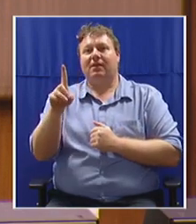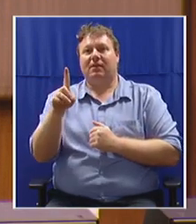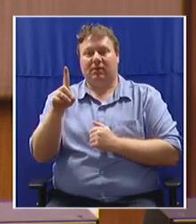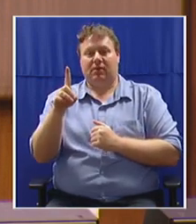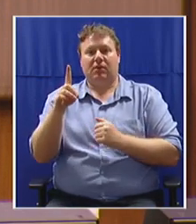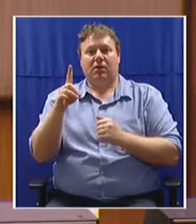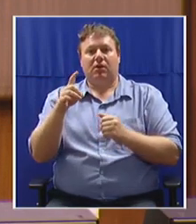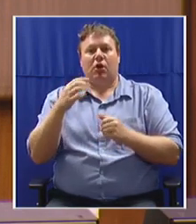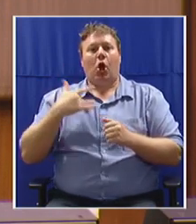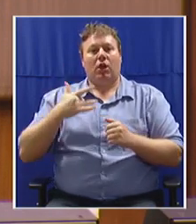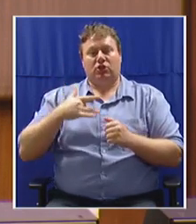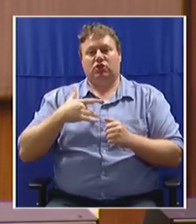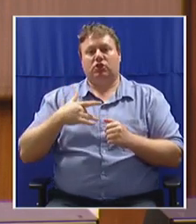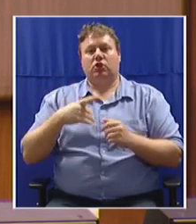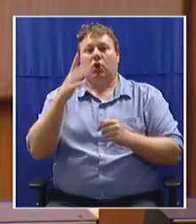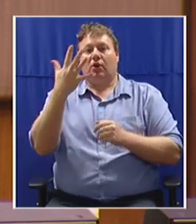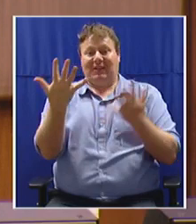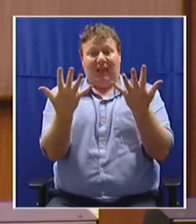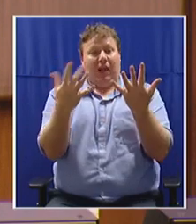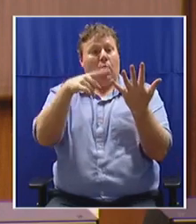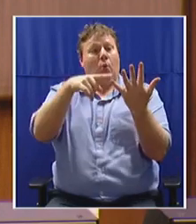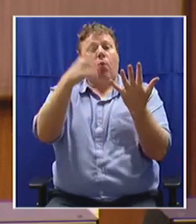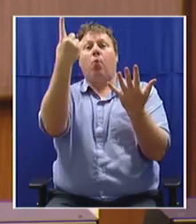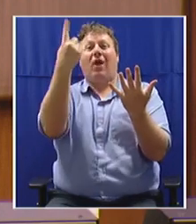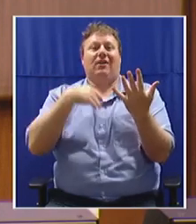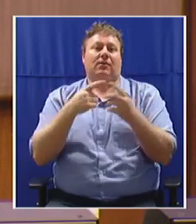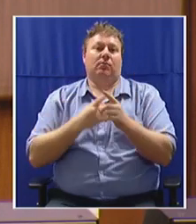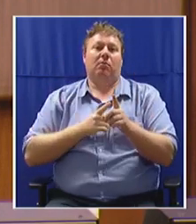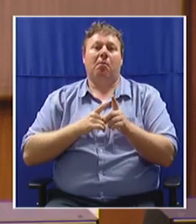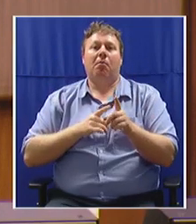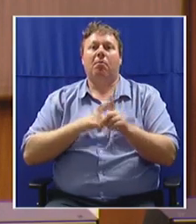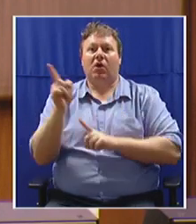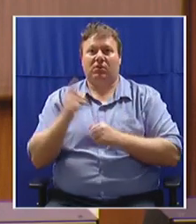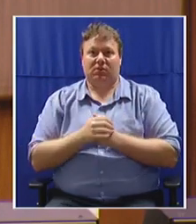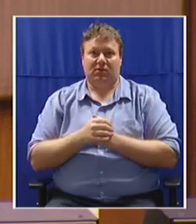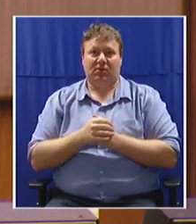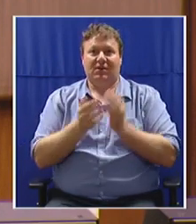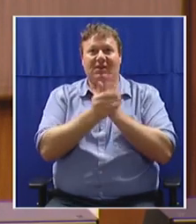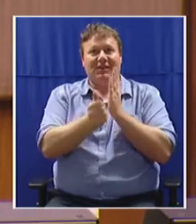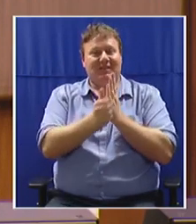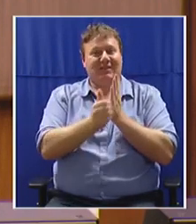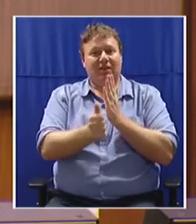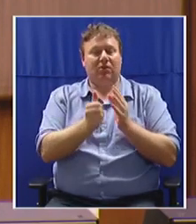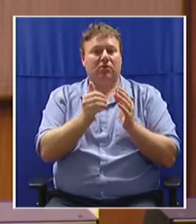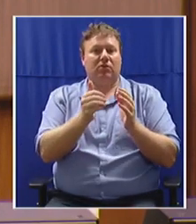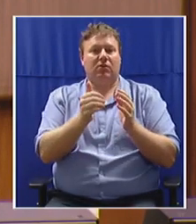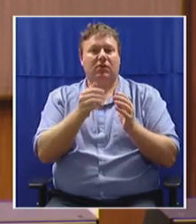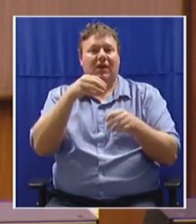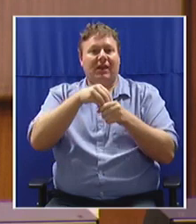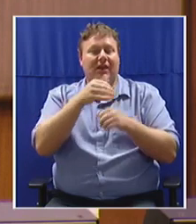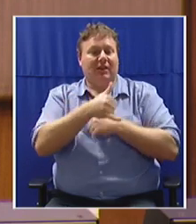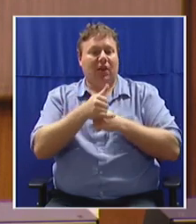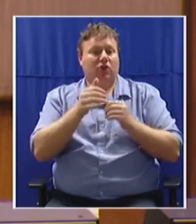10. There is a massive skills shortage in the country while there's an abundance in other skills. Now that is